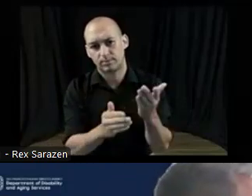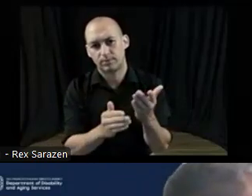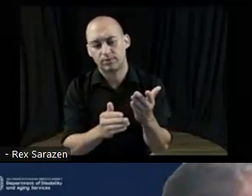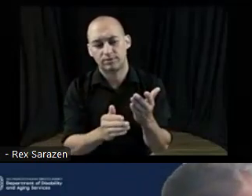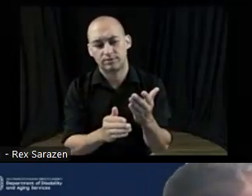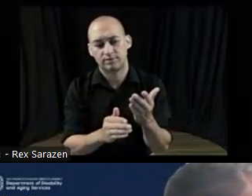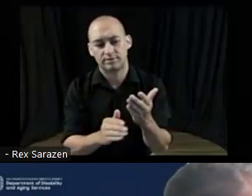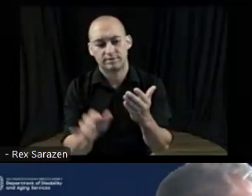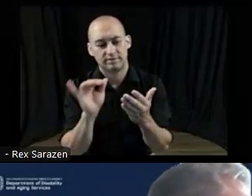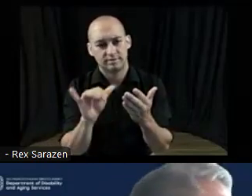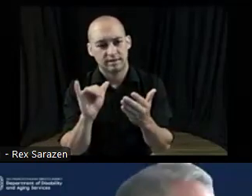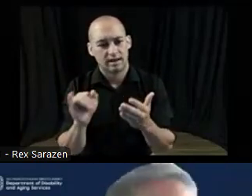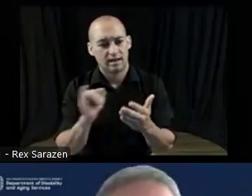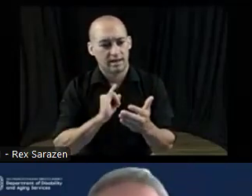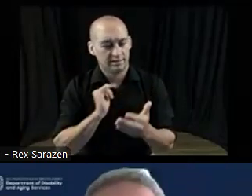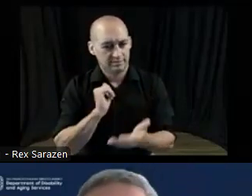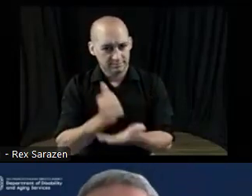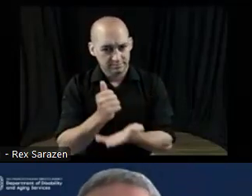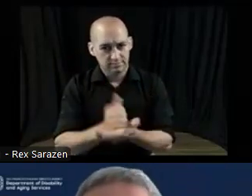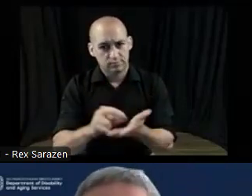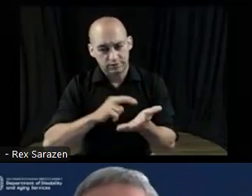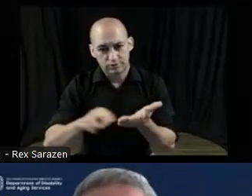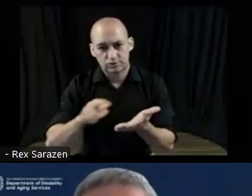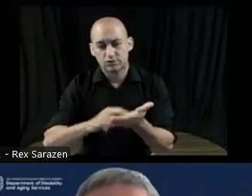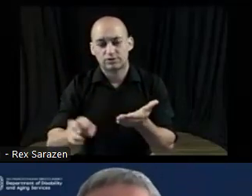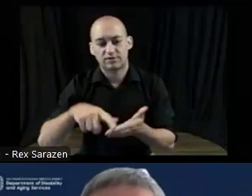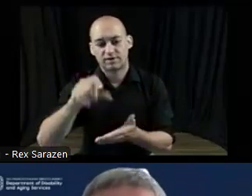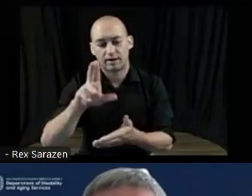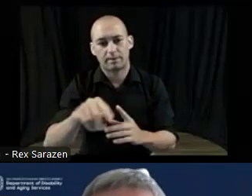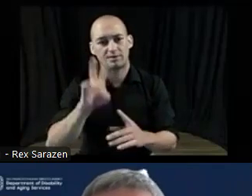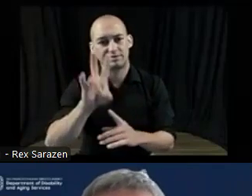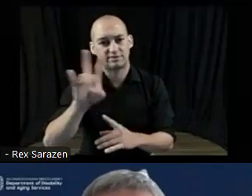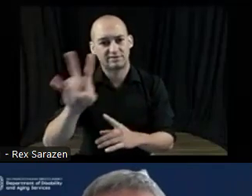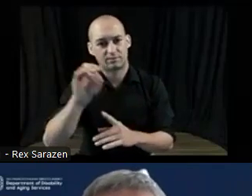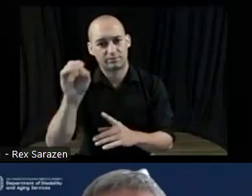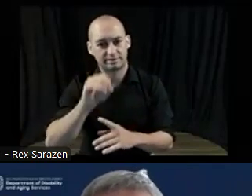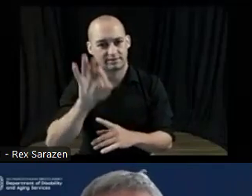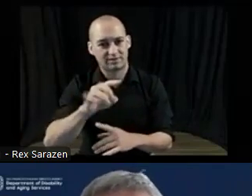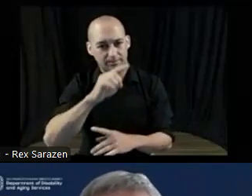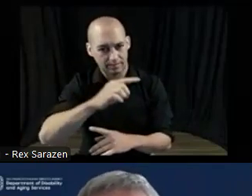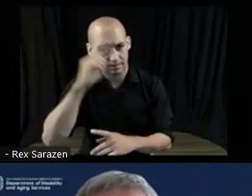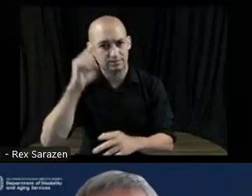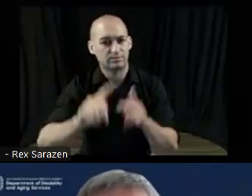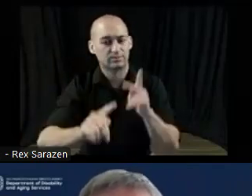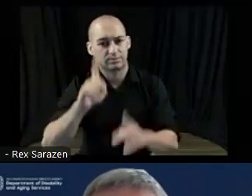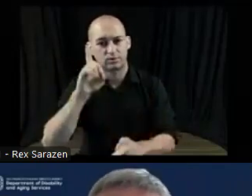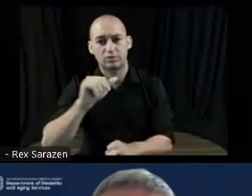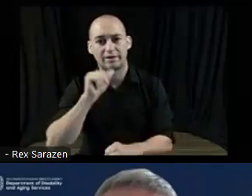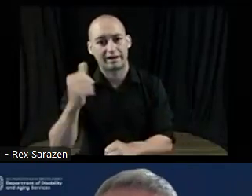that I helped research was finding out that about 77% of Black people don't have a